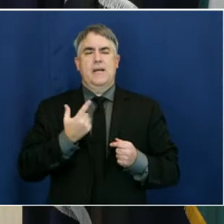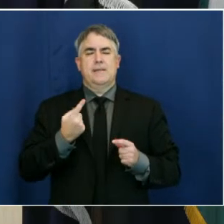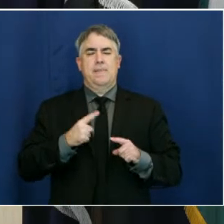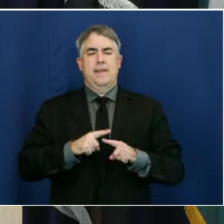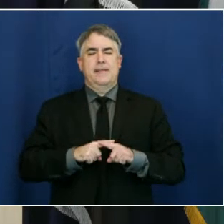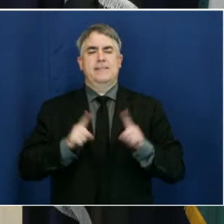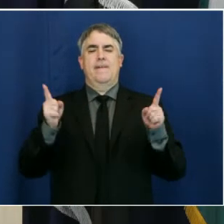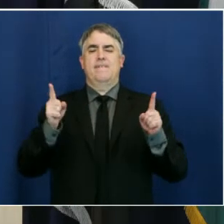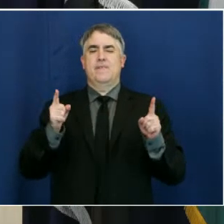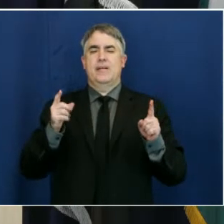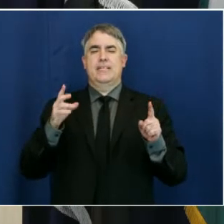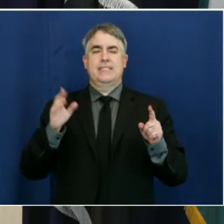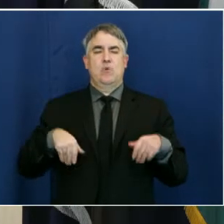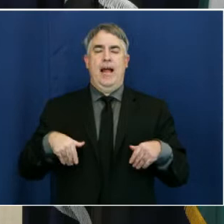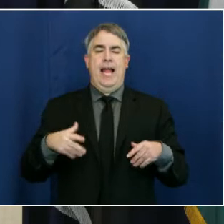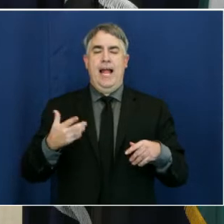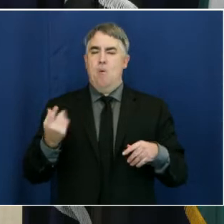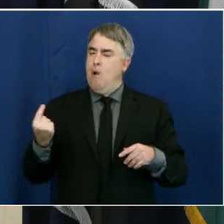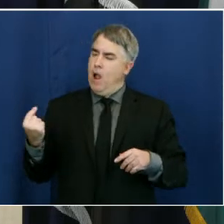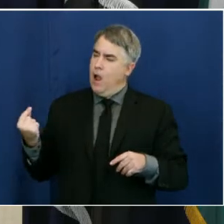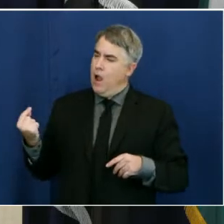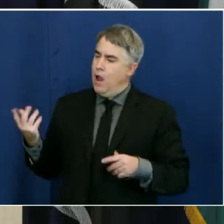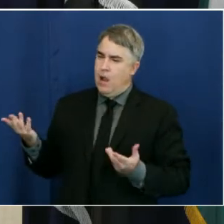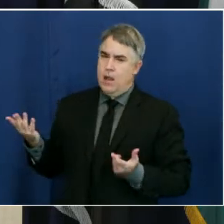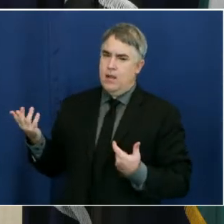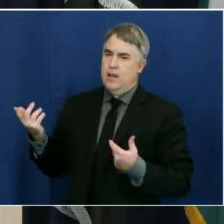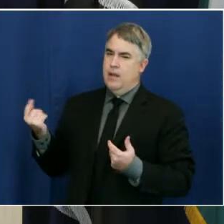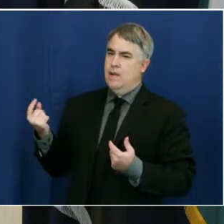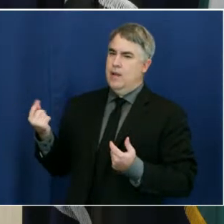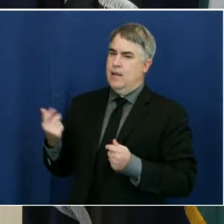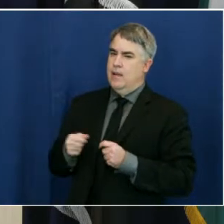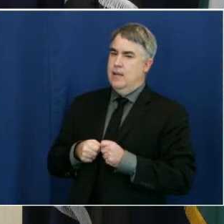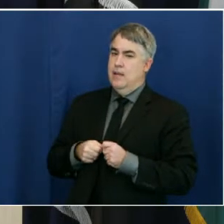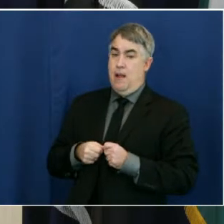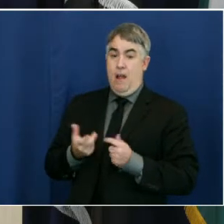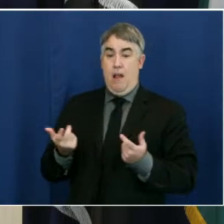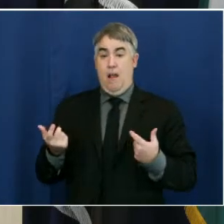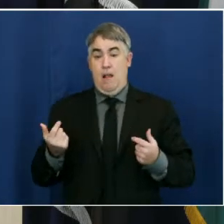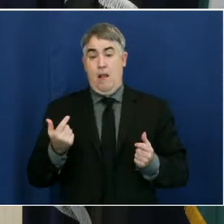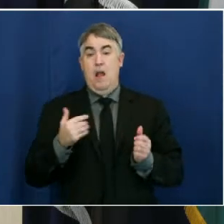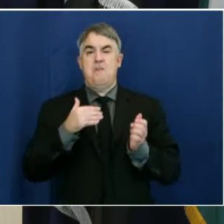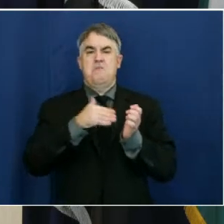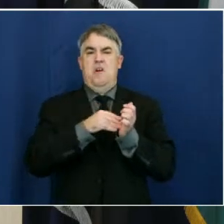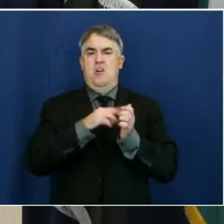since the first case was reported in the U.S. Yeah, I think you'll have Dr. Wooten respond to that.